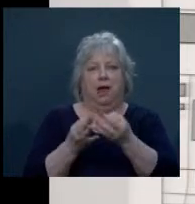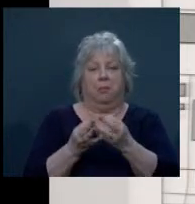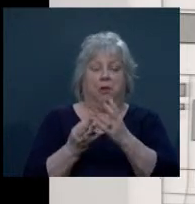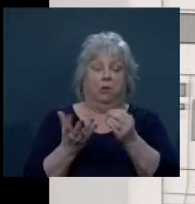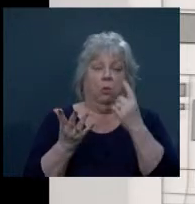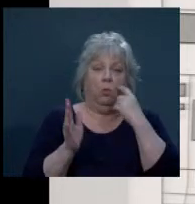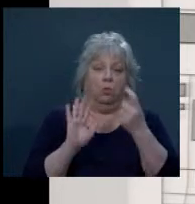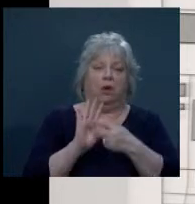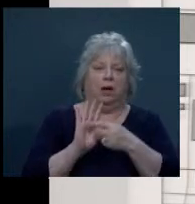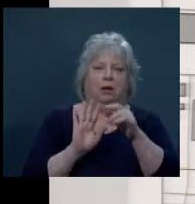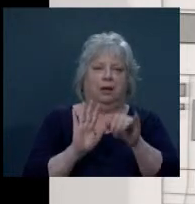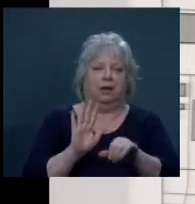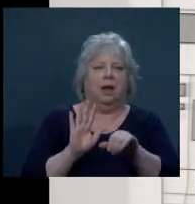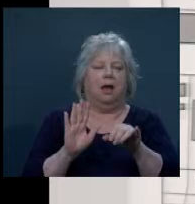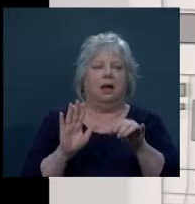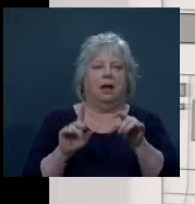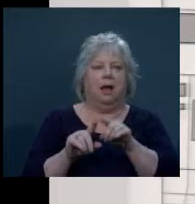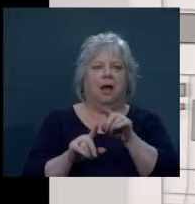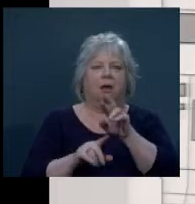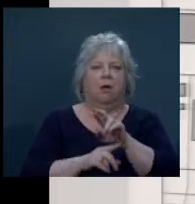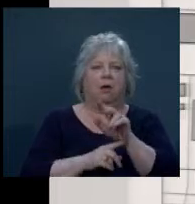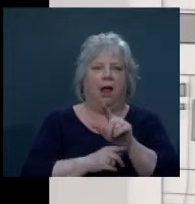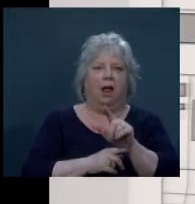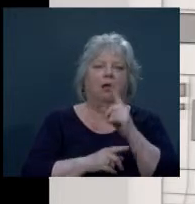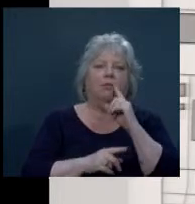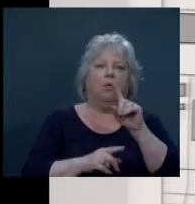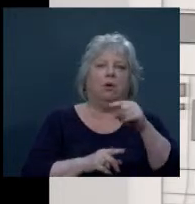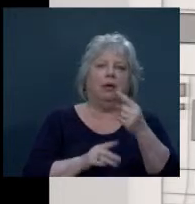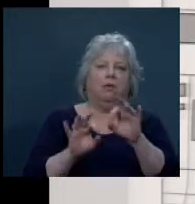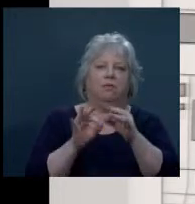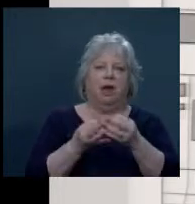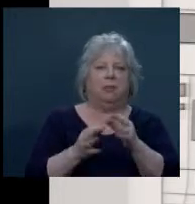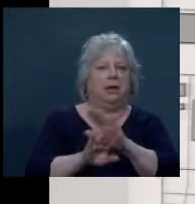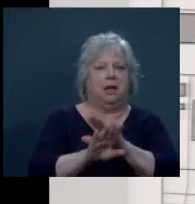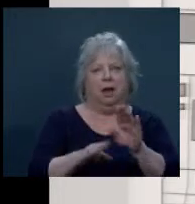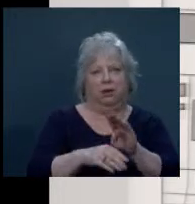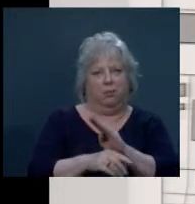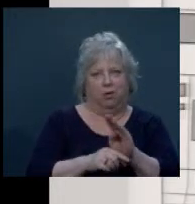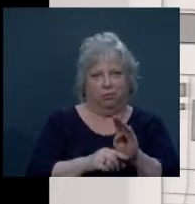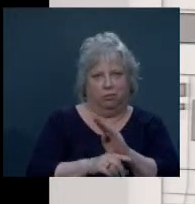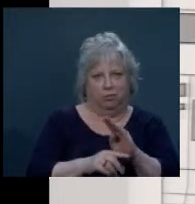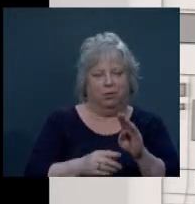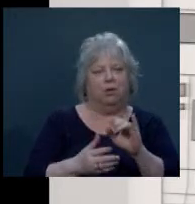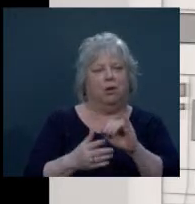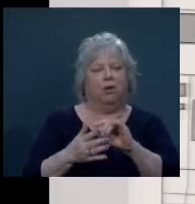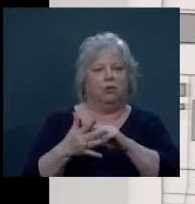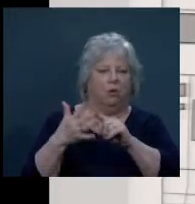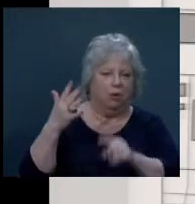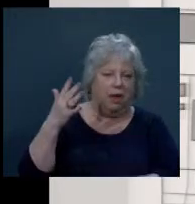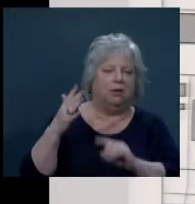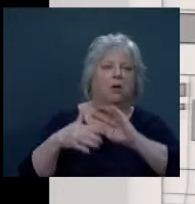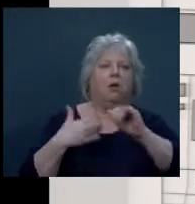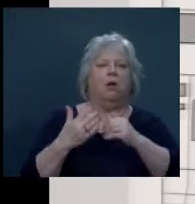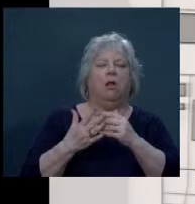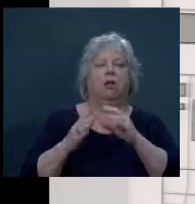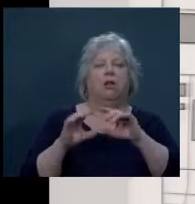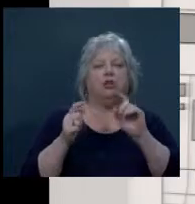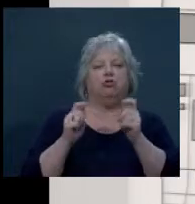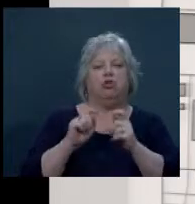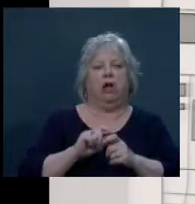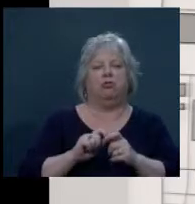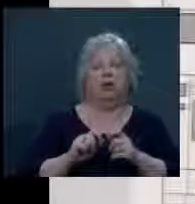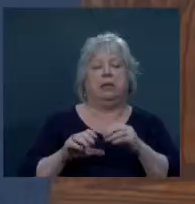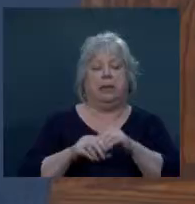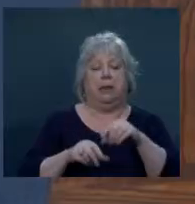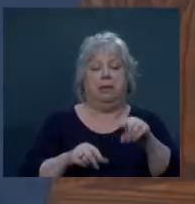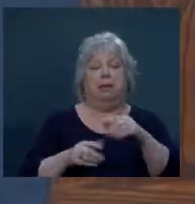recognize that as RL or single family rather than commercial. So that's all the changes in this package. So we